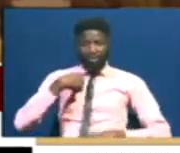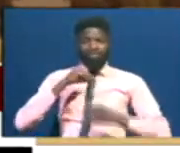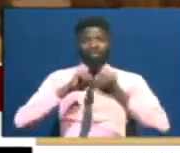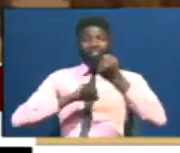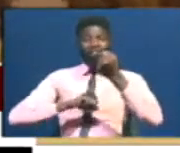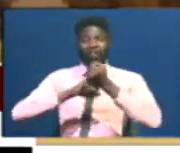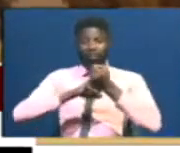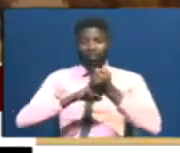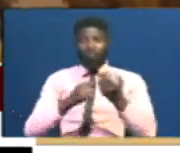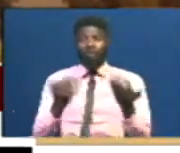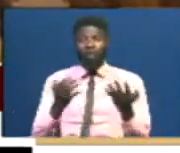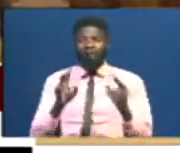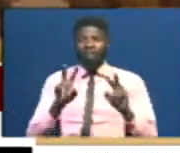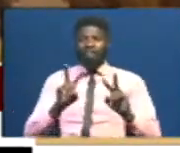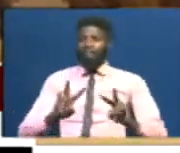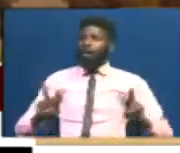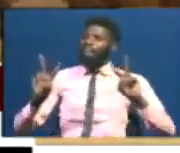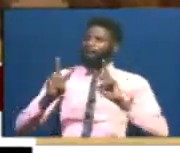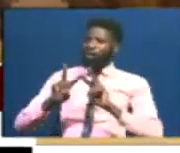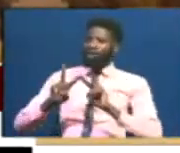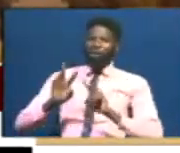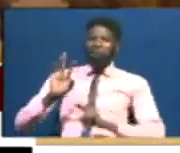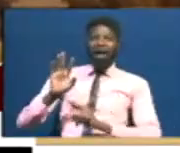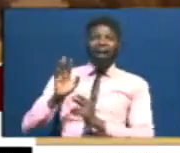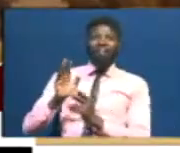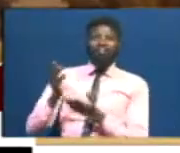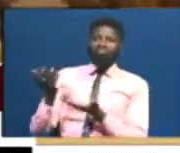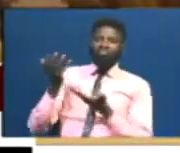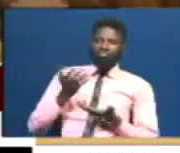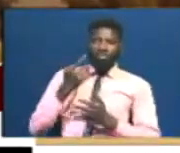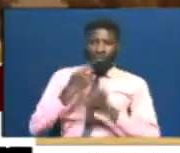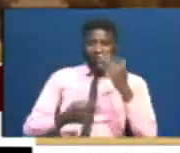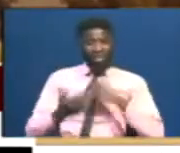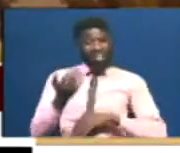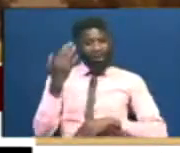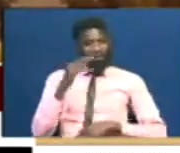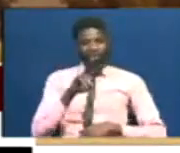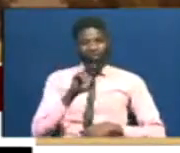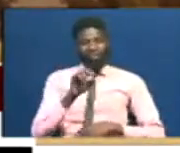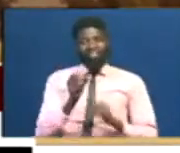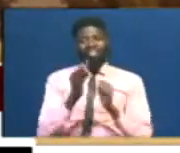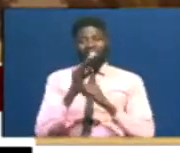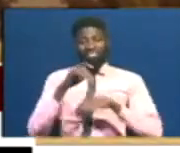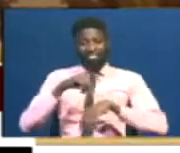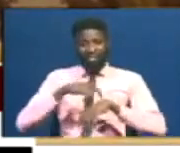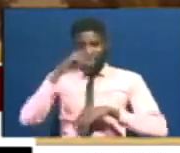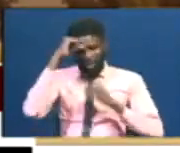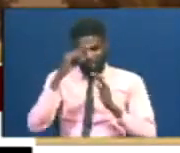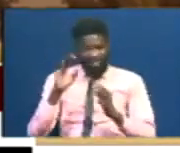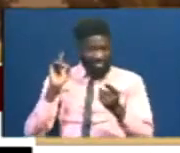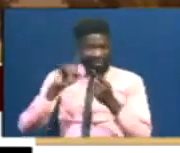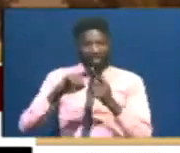value proposition relating to refugees. Even when I was the governor in 2013, or rather 2016,